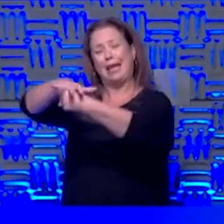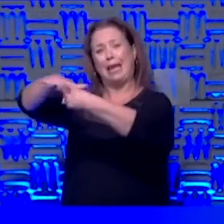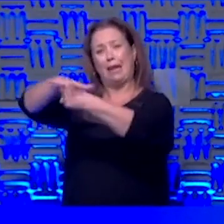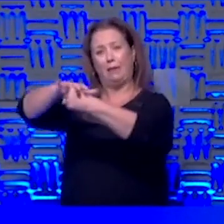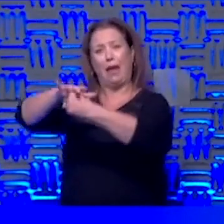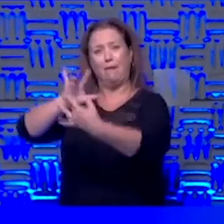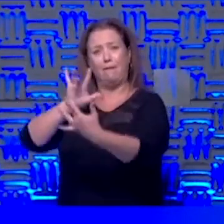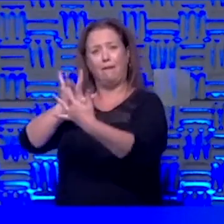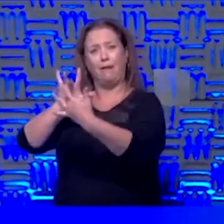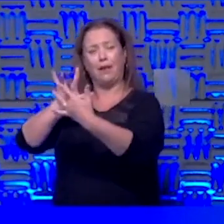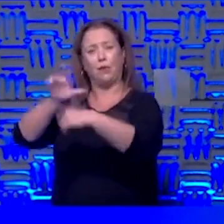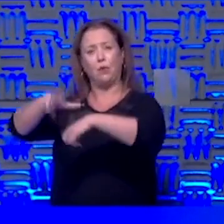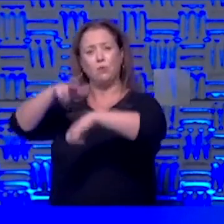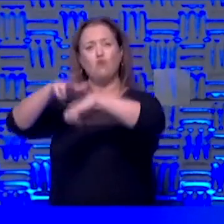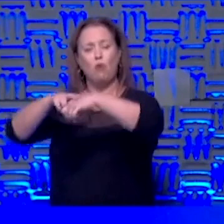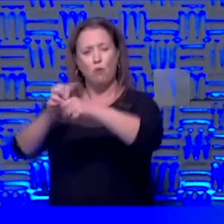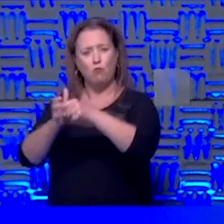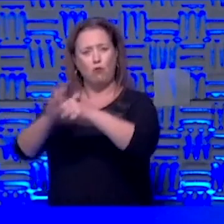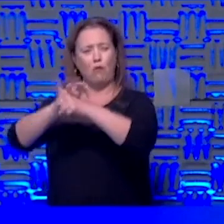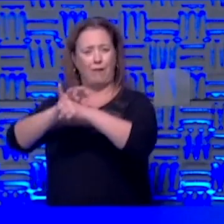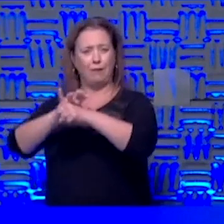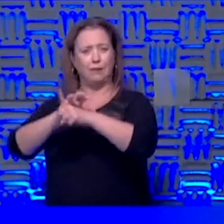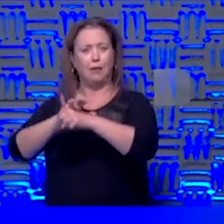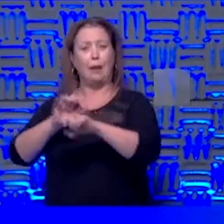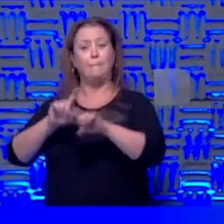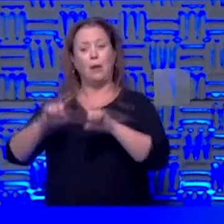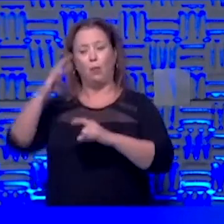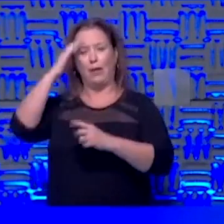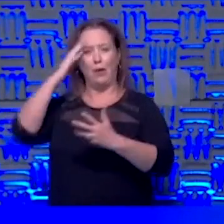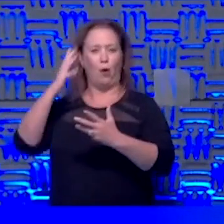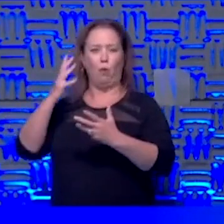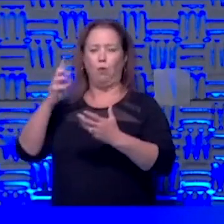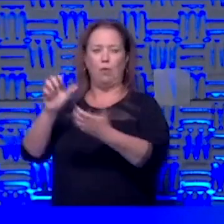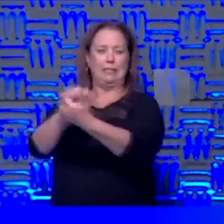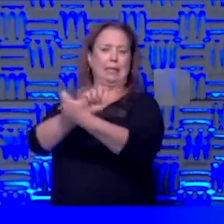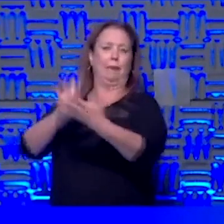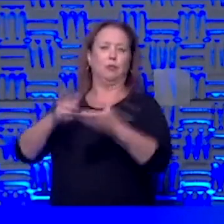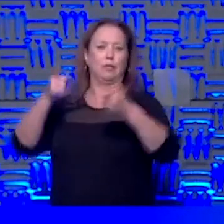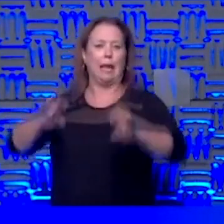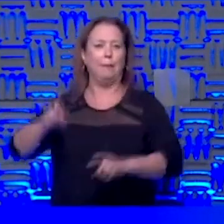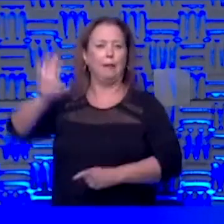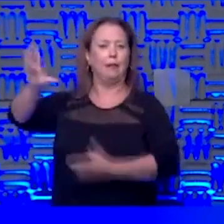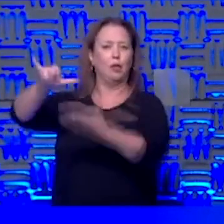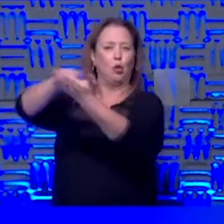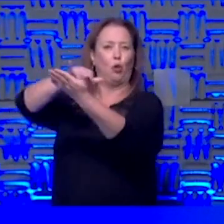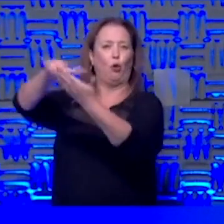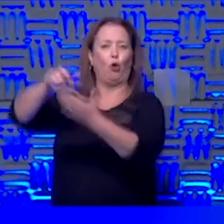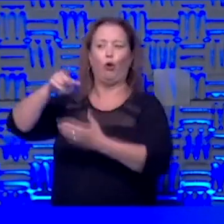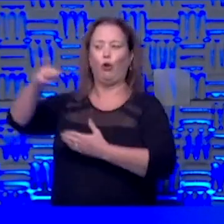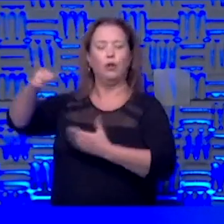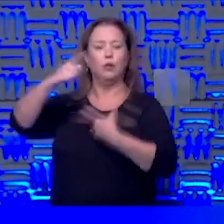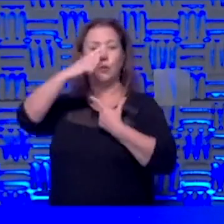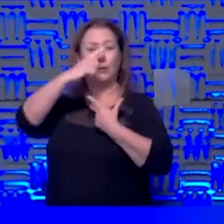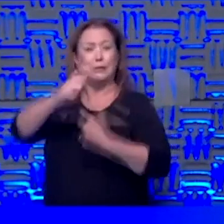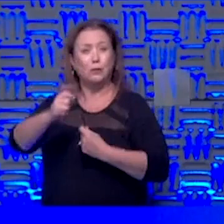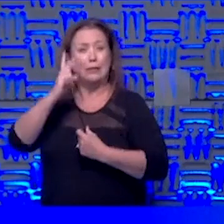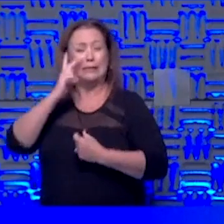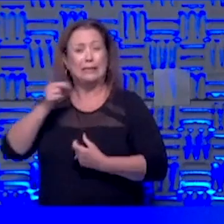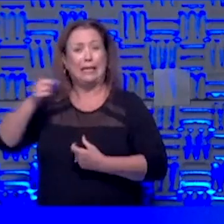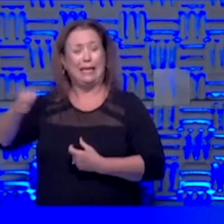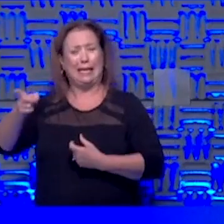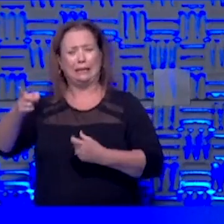have had contact with the normal coronaviruses. But we know the devastation that underwent New York. So it's really interesting to see, is there